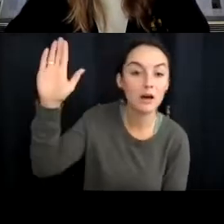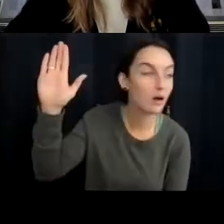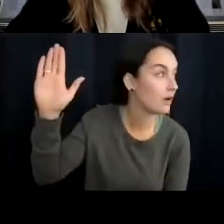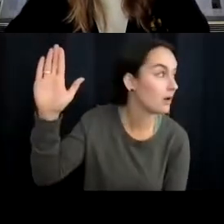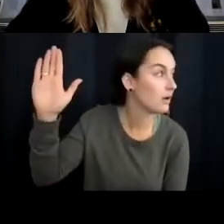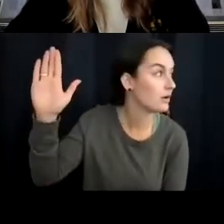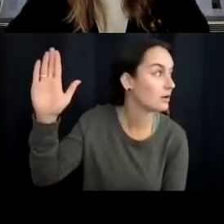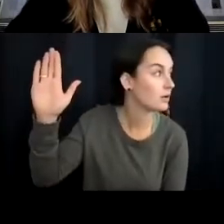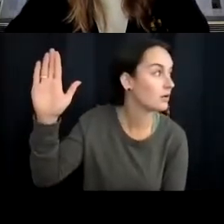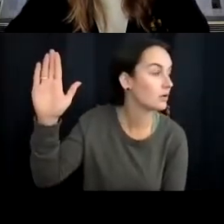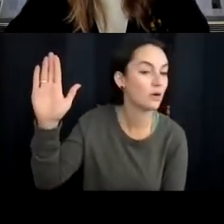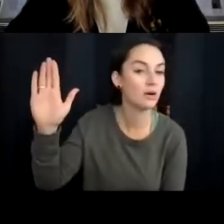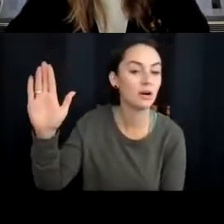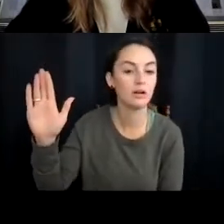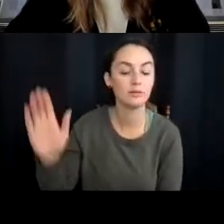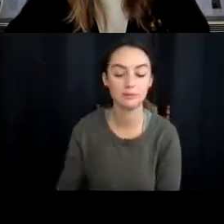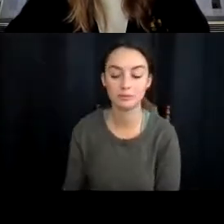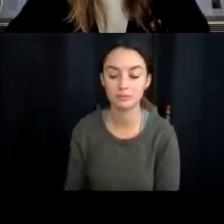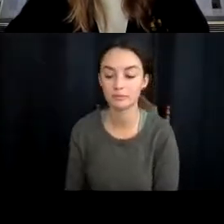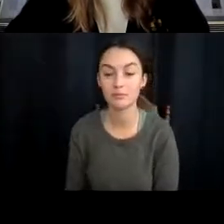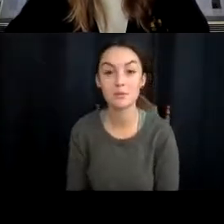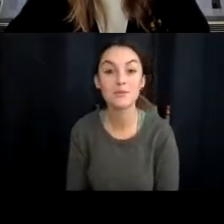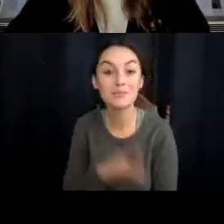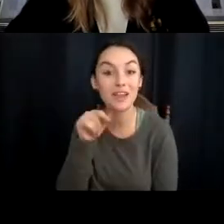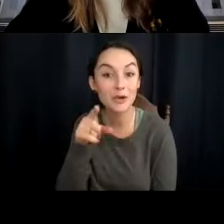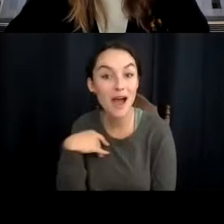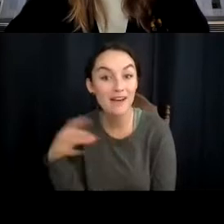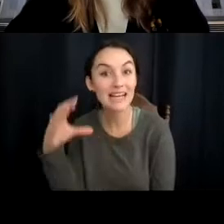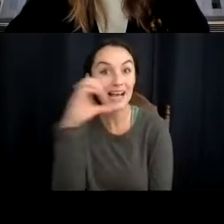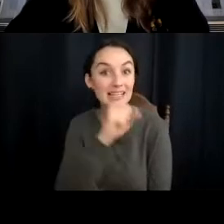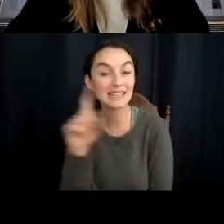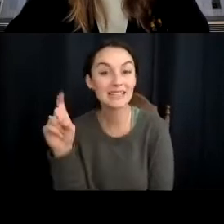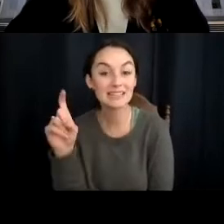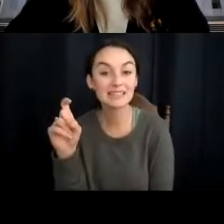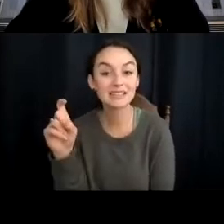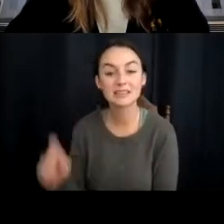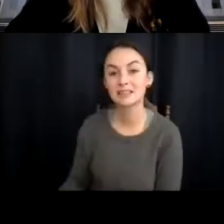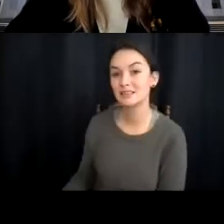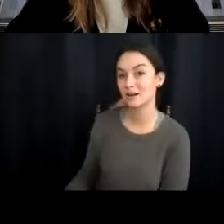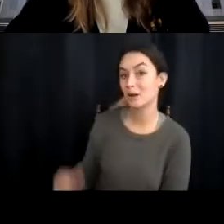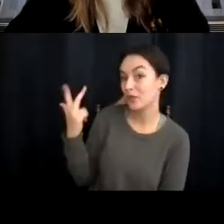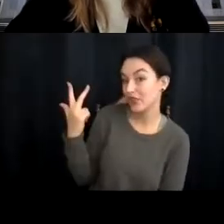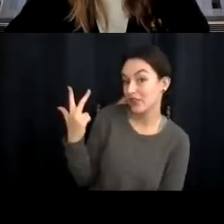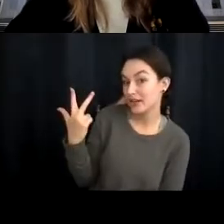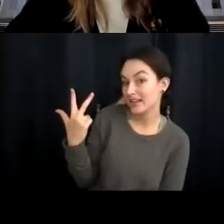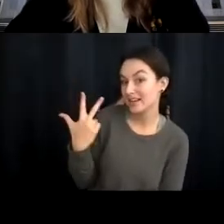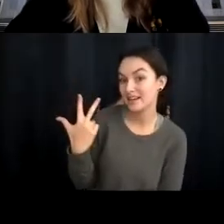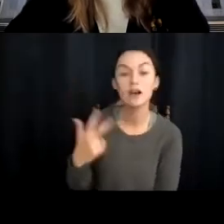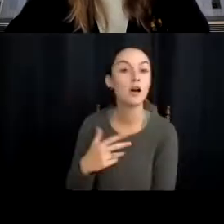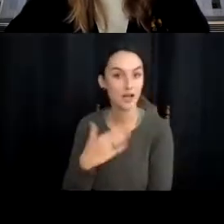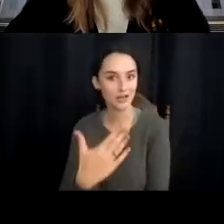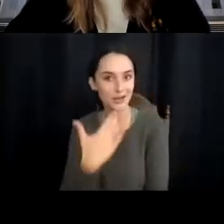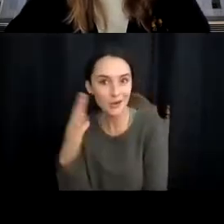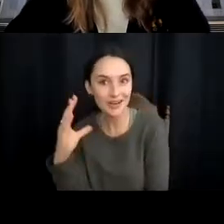Here's Hannah. Hannah, did you have a guess? 3. 3? That's a good